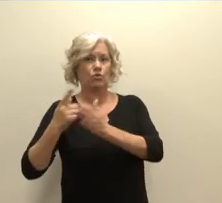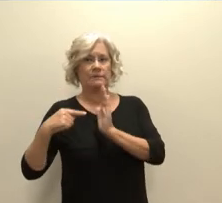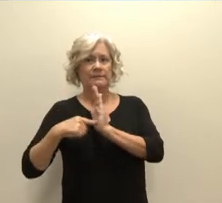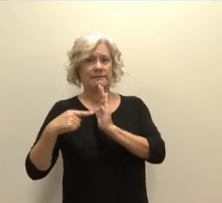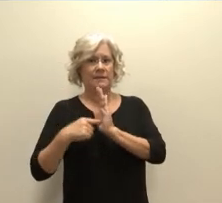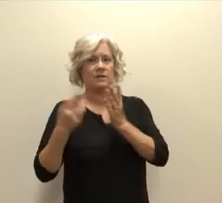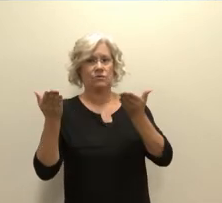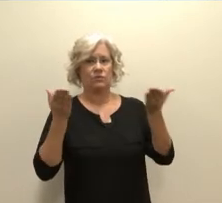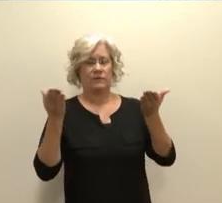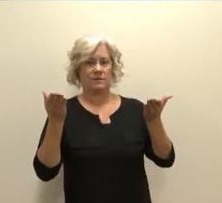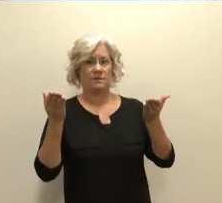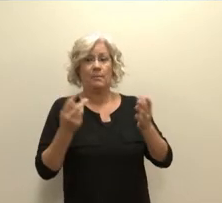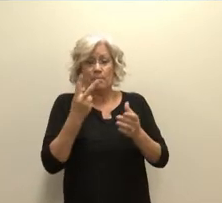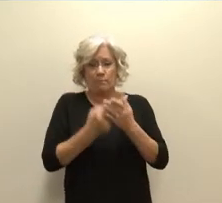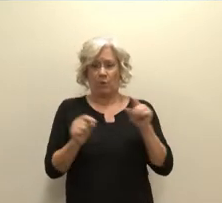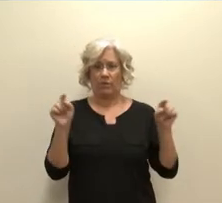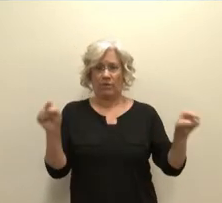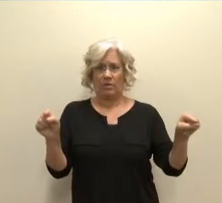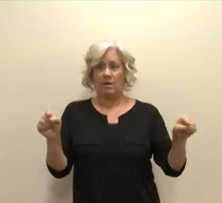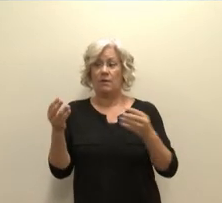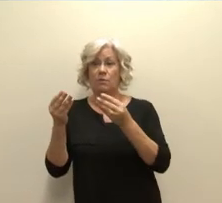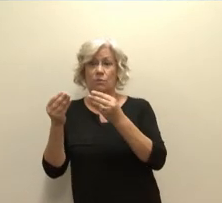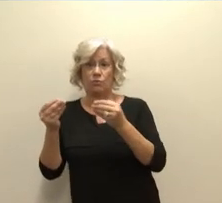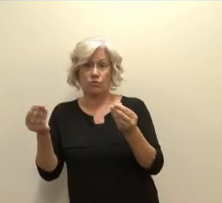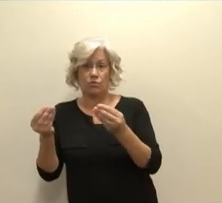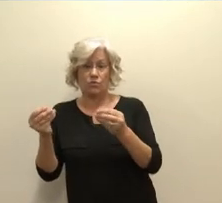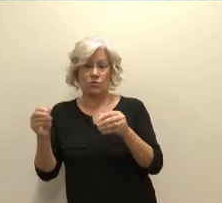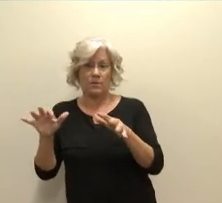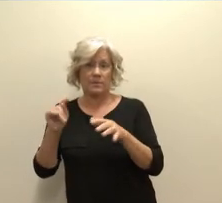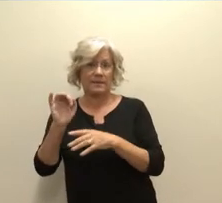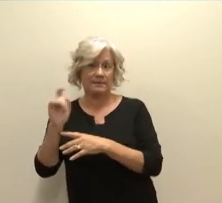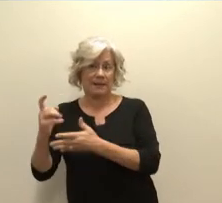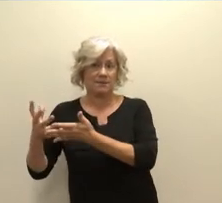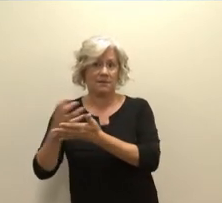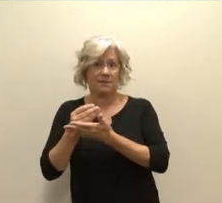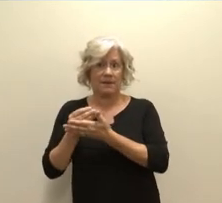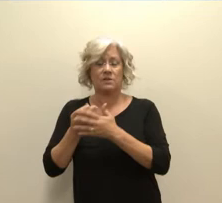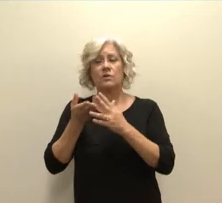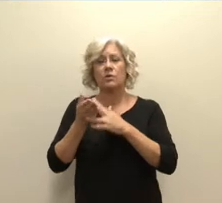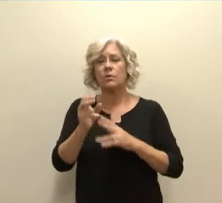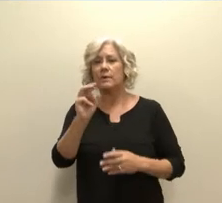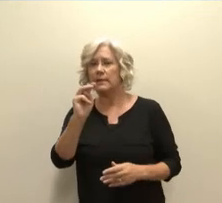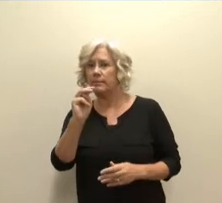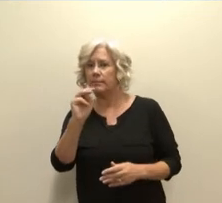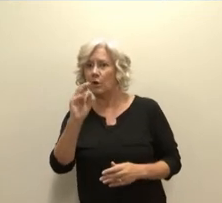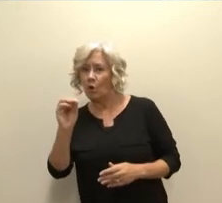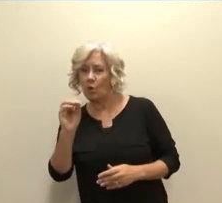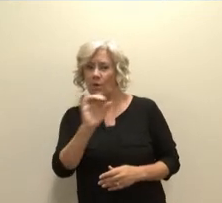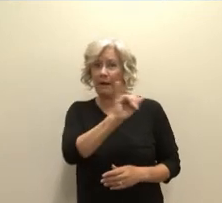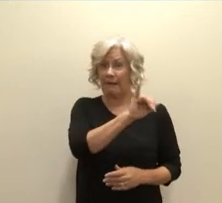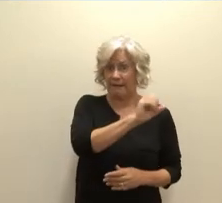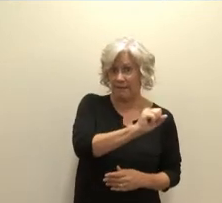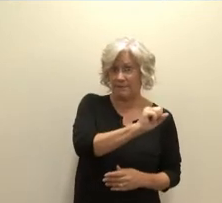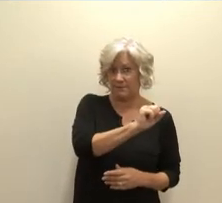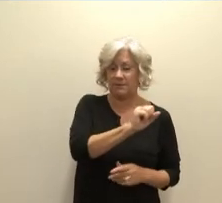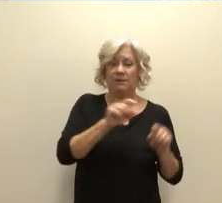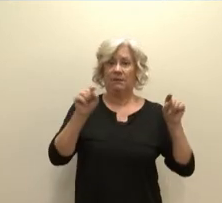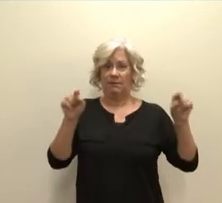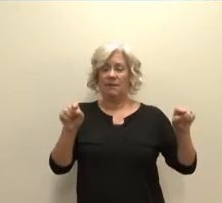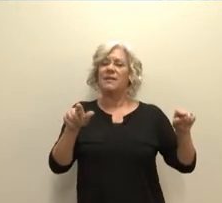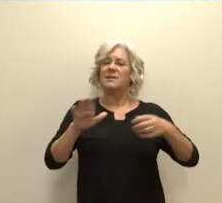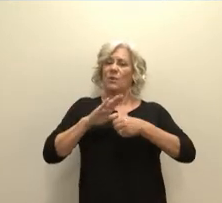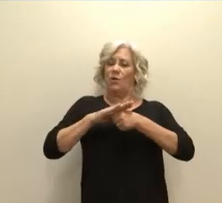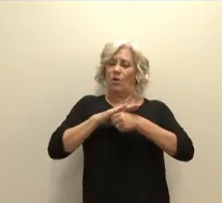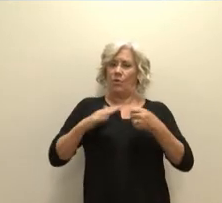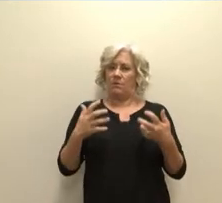service. Both the property tax collections through both the M&O and INS tax rates are basically our local